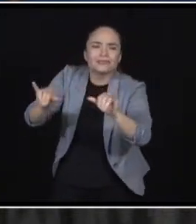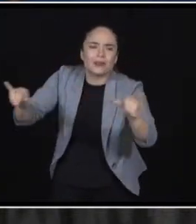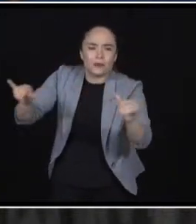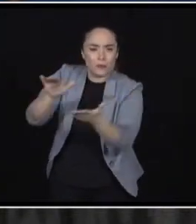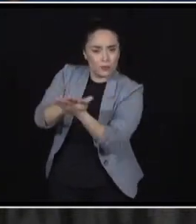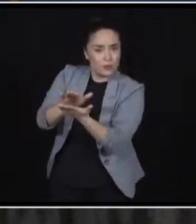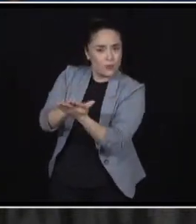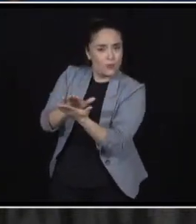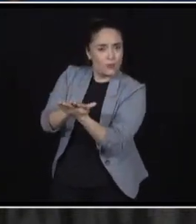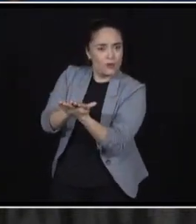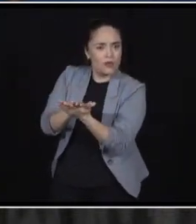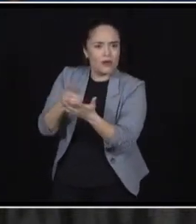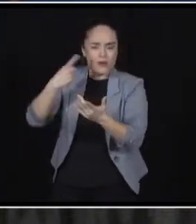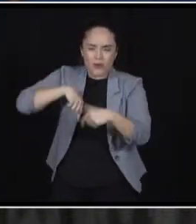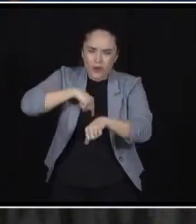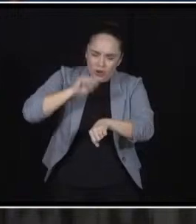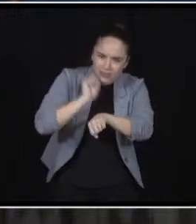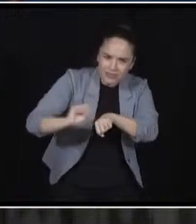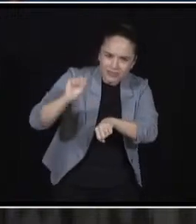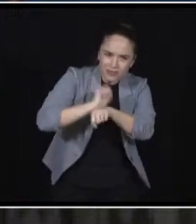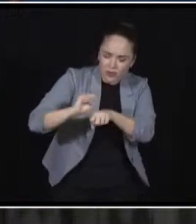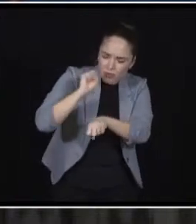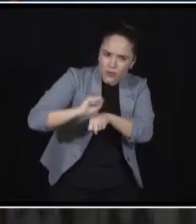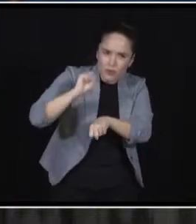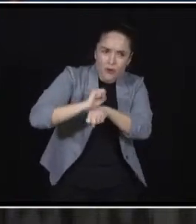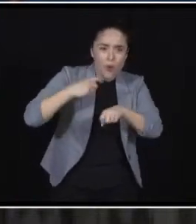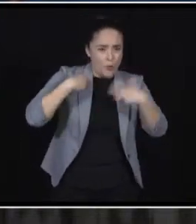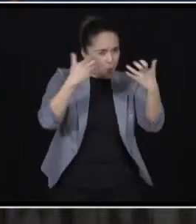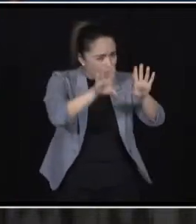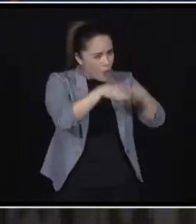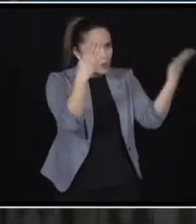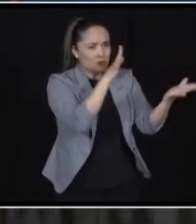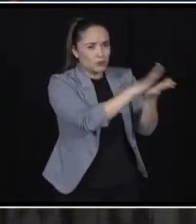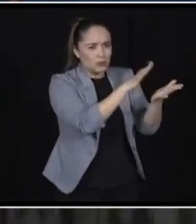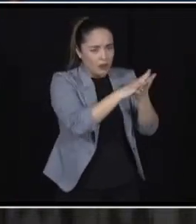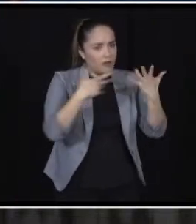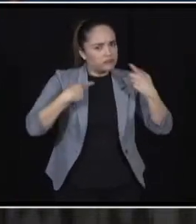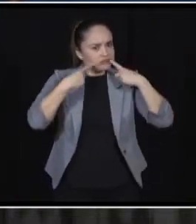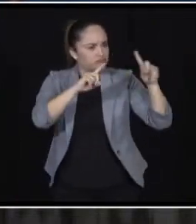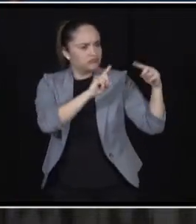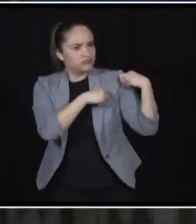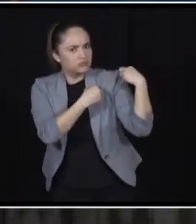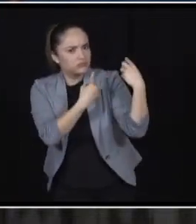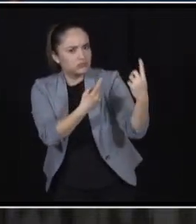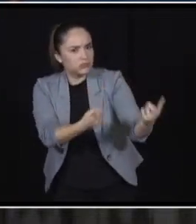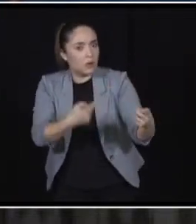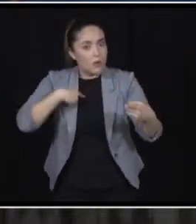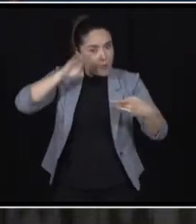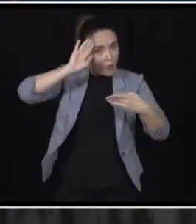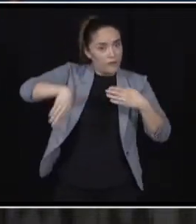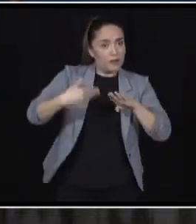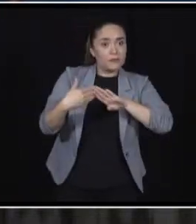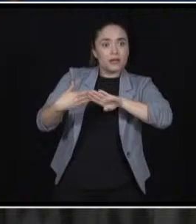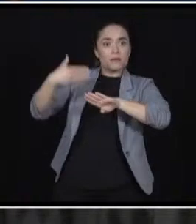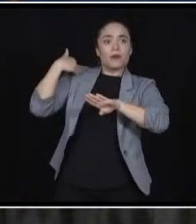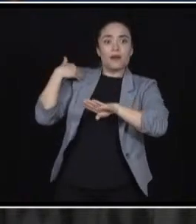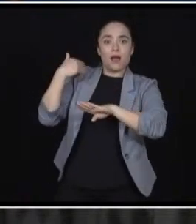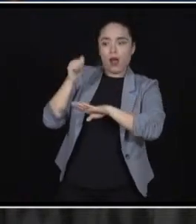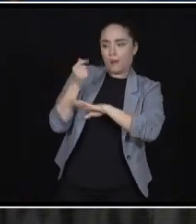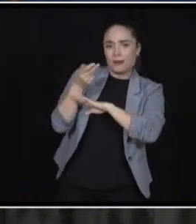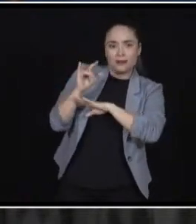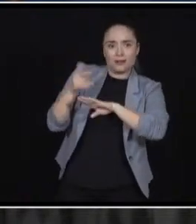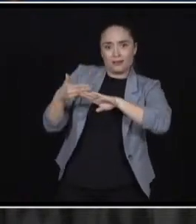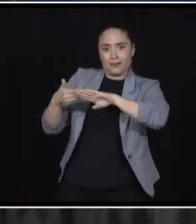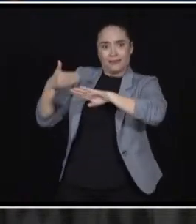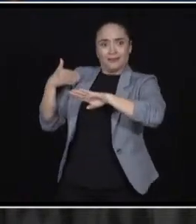open. We've been successful in this regard, and prior to the April break, more than 99% of students and staff did not have an active case